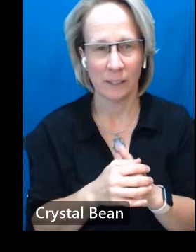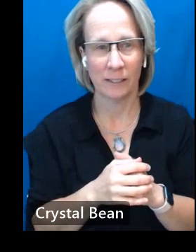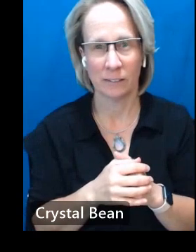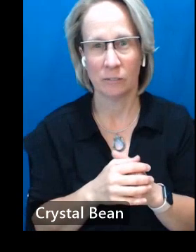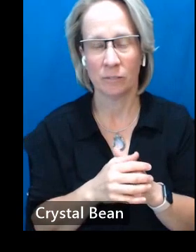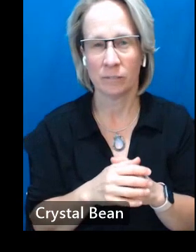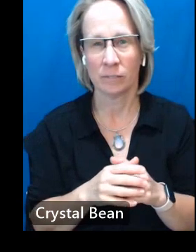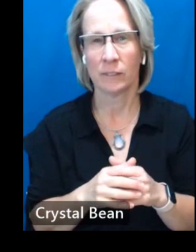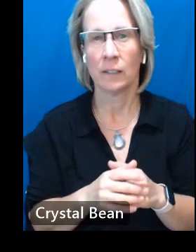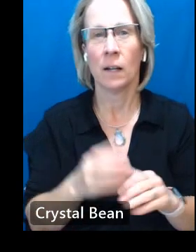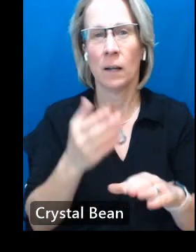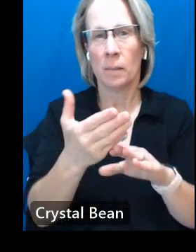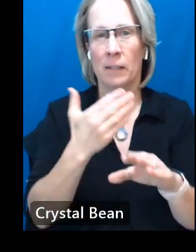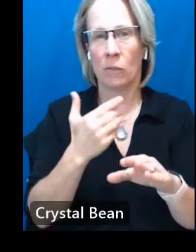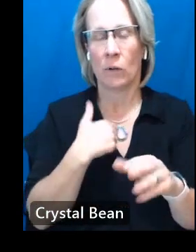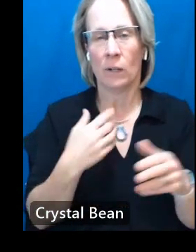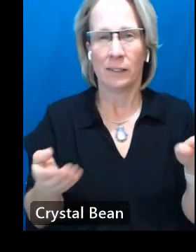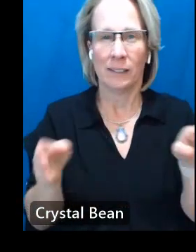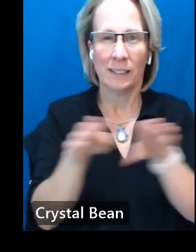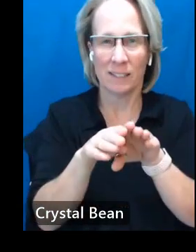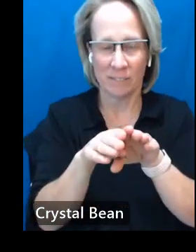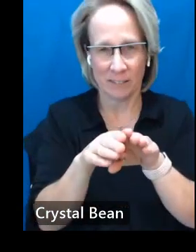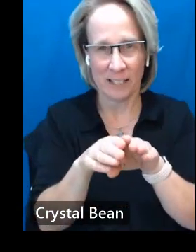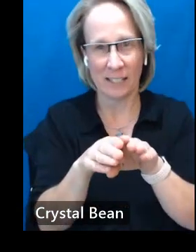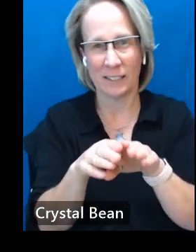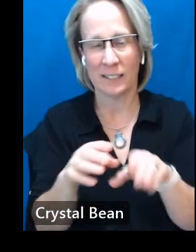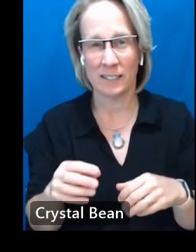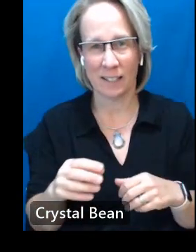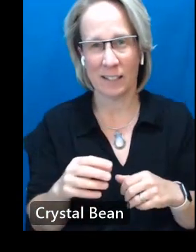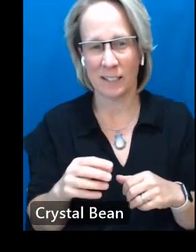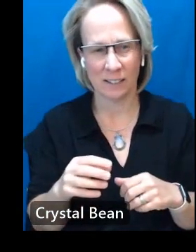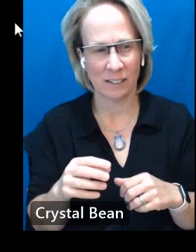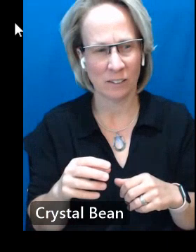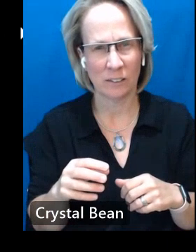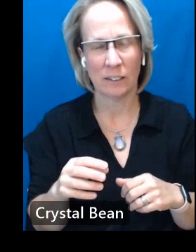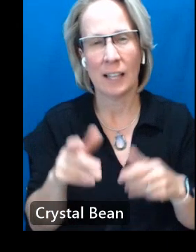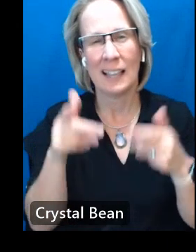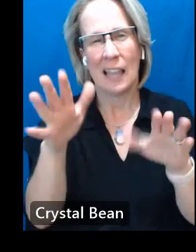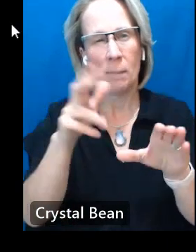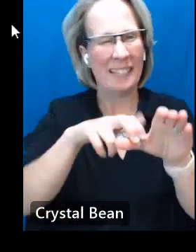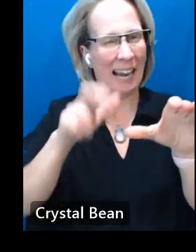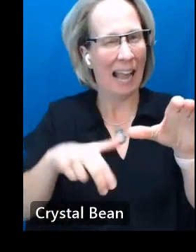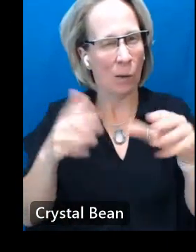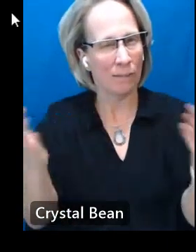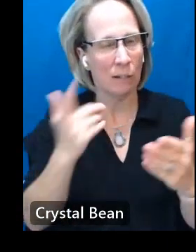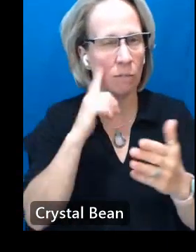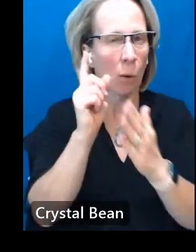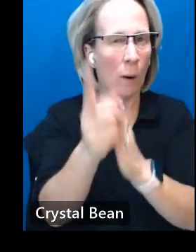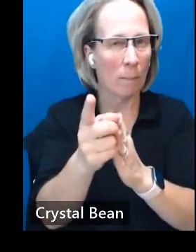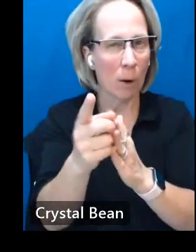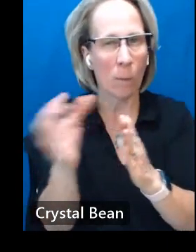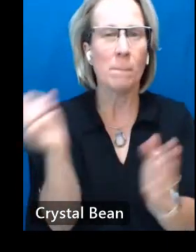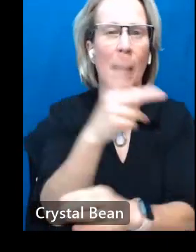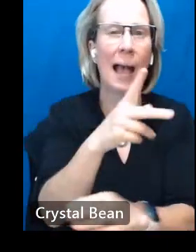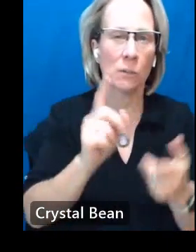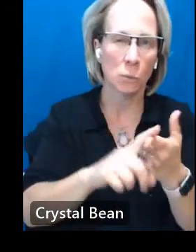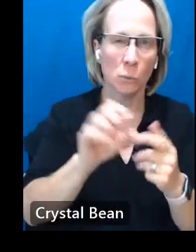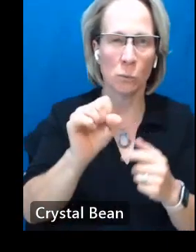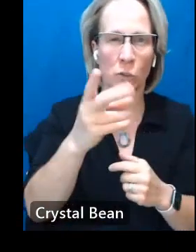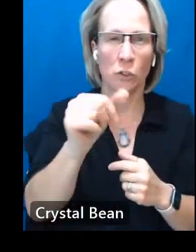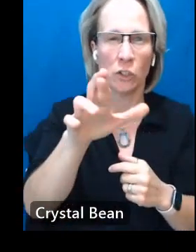before I close out this morning with BFM, let me get out of here for just a second and go back into share. So please